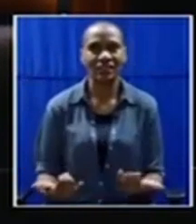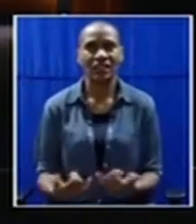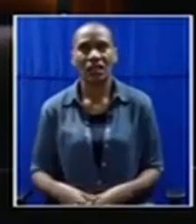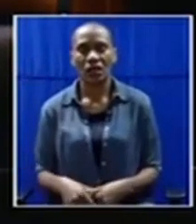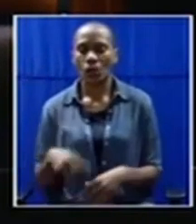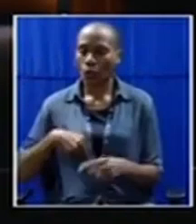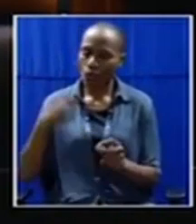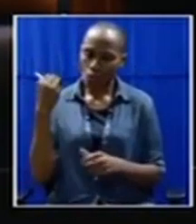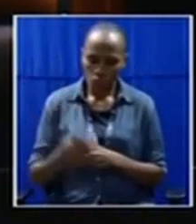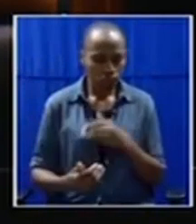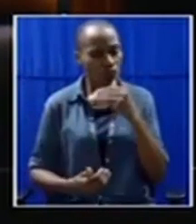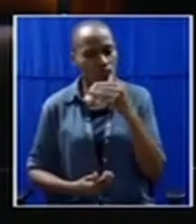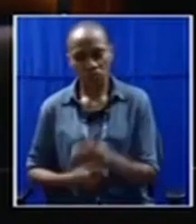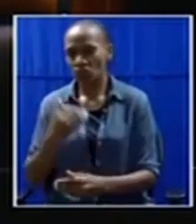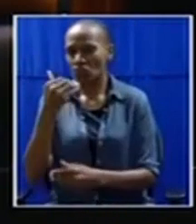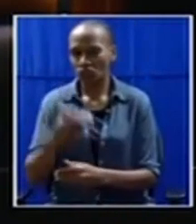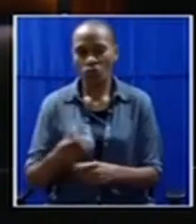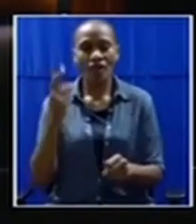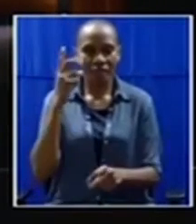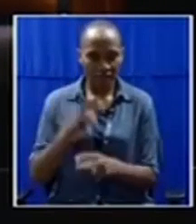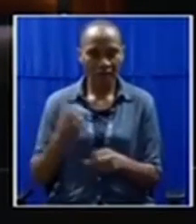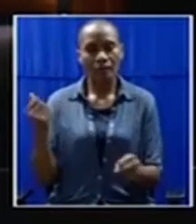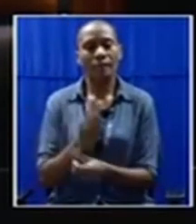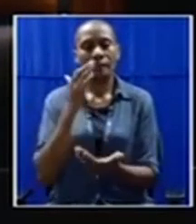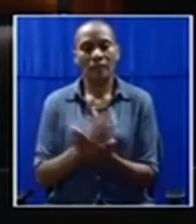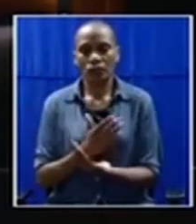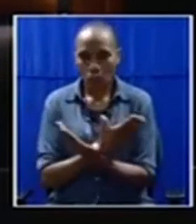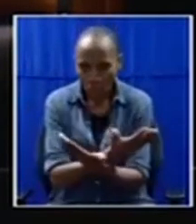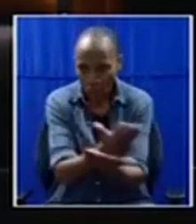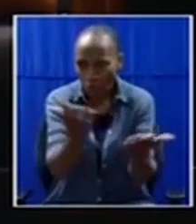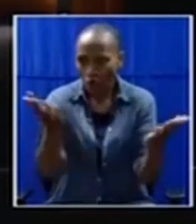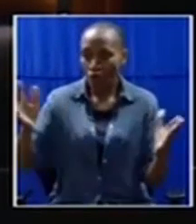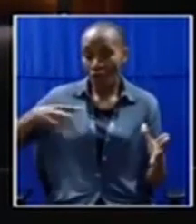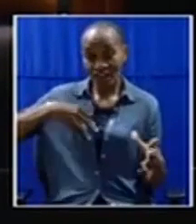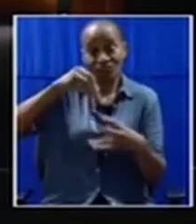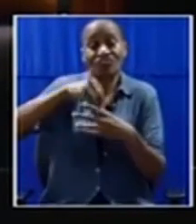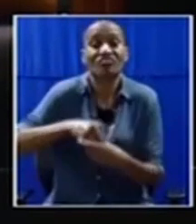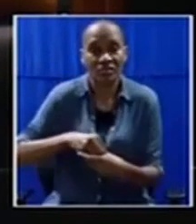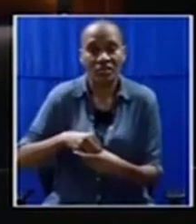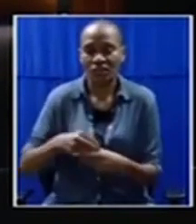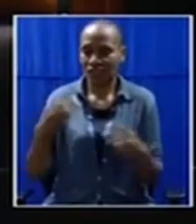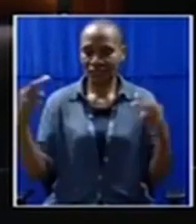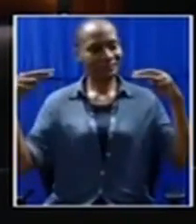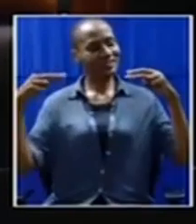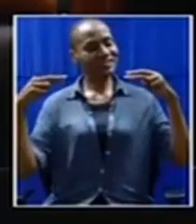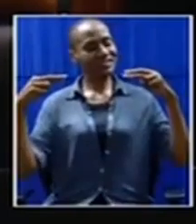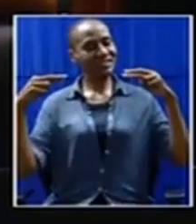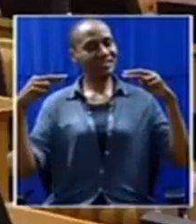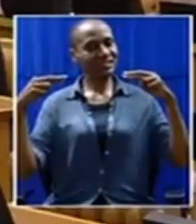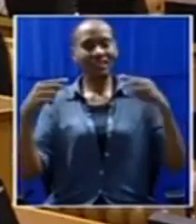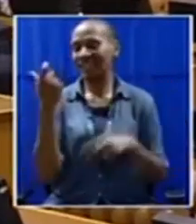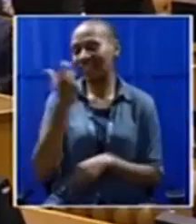to survive and make sure that at least all of us can still look at each other